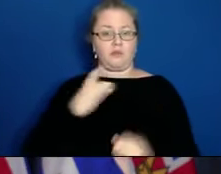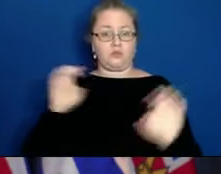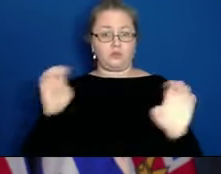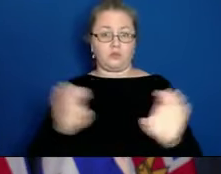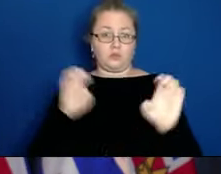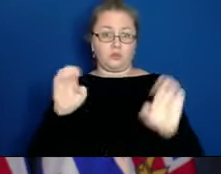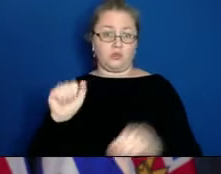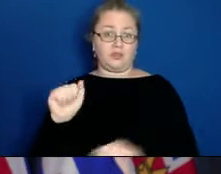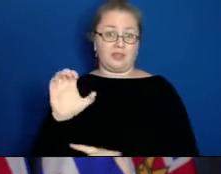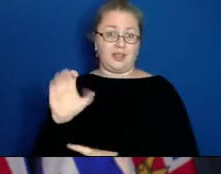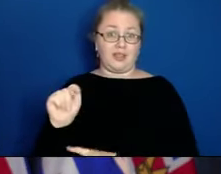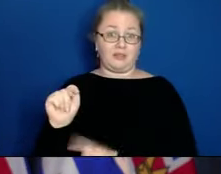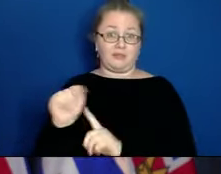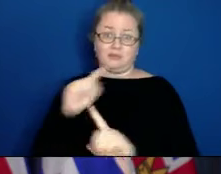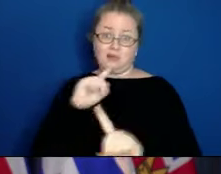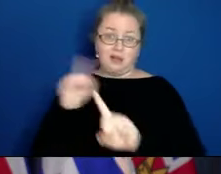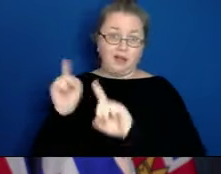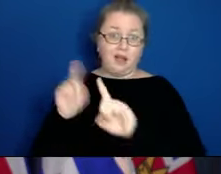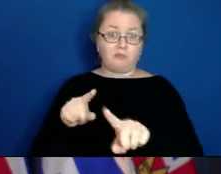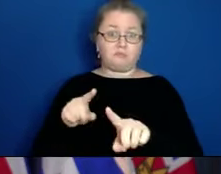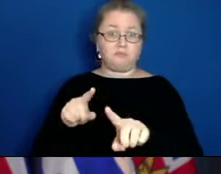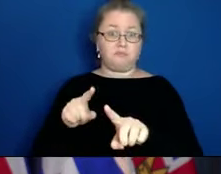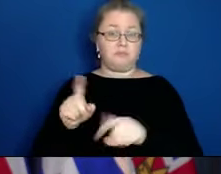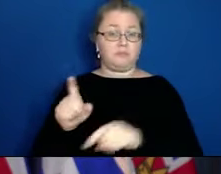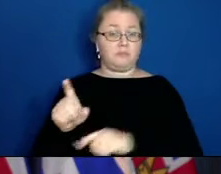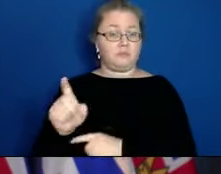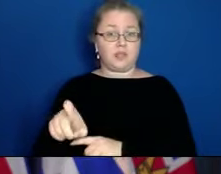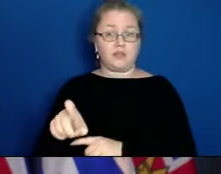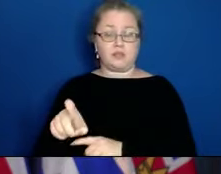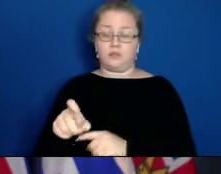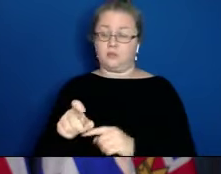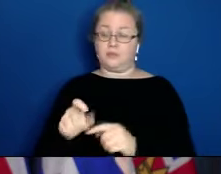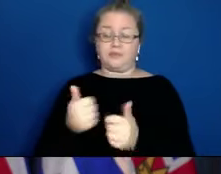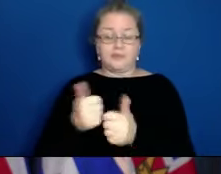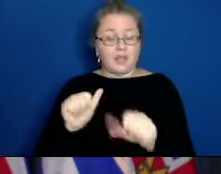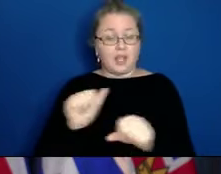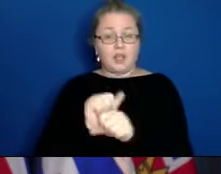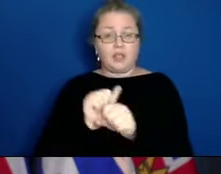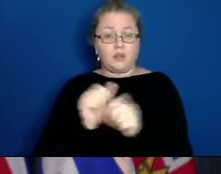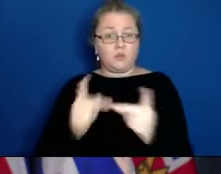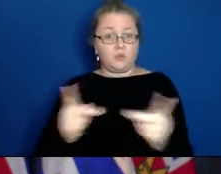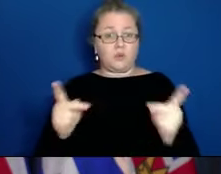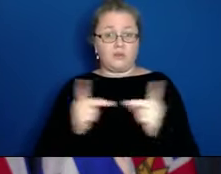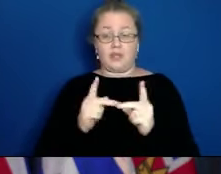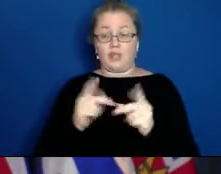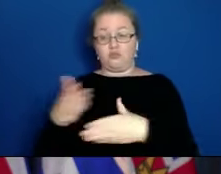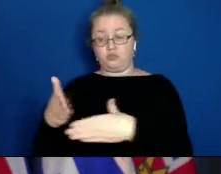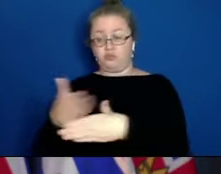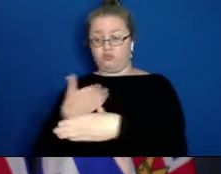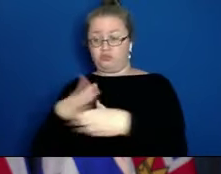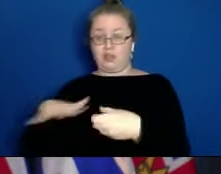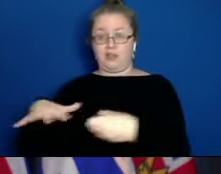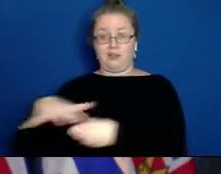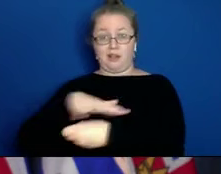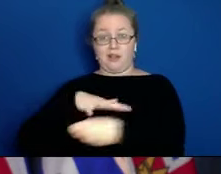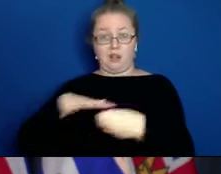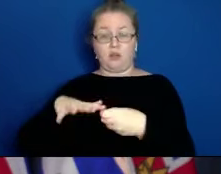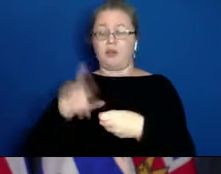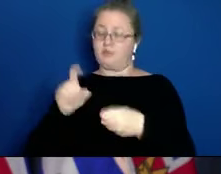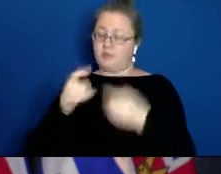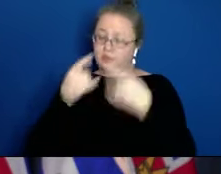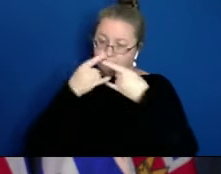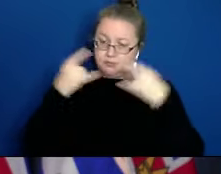and retail spaces for staff and customers, and all workplaces for elevators, corridors between shared areas, group or break rooms, and shared